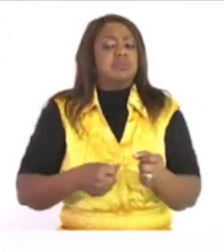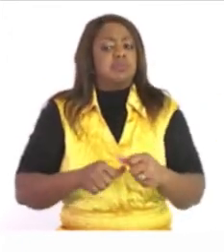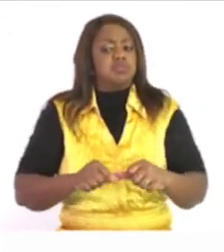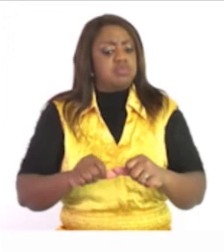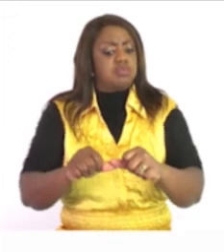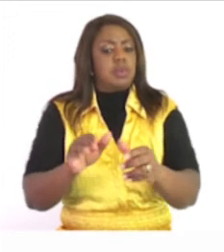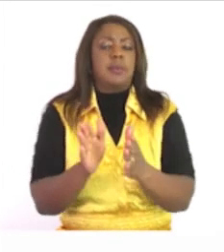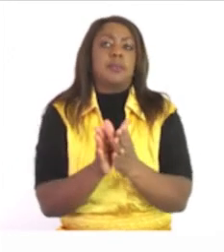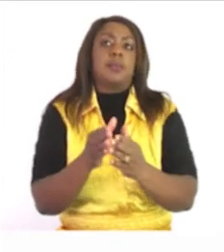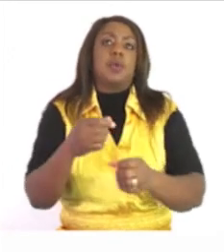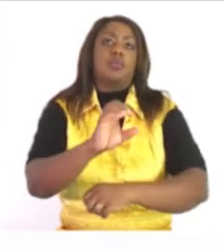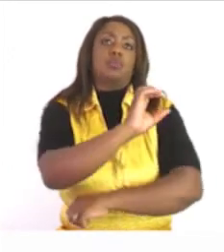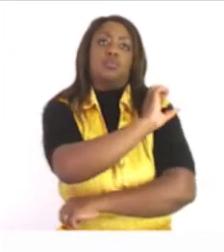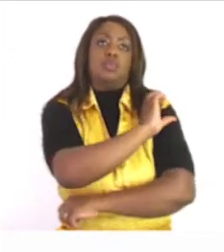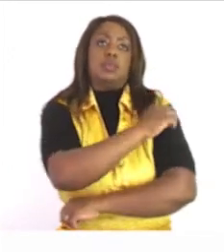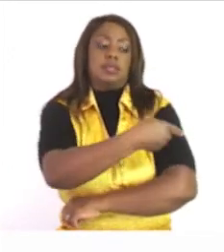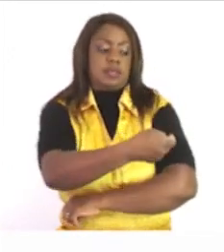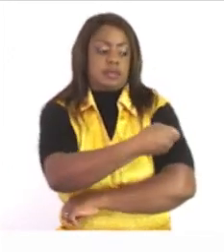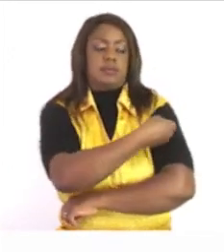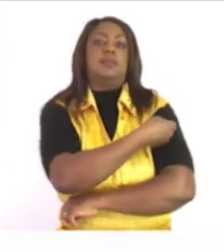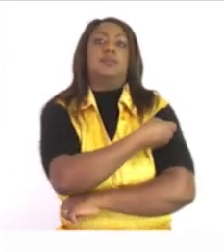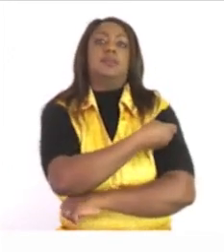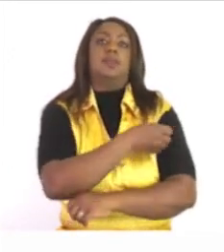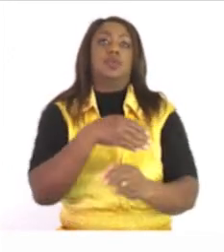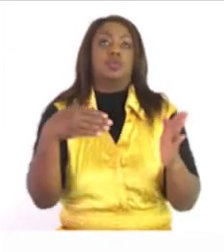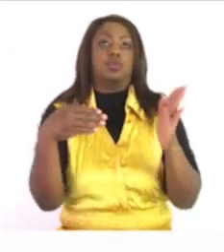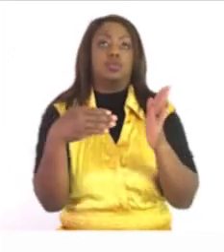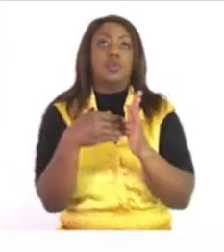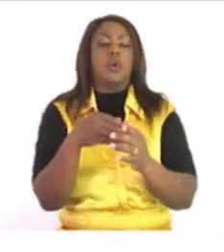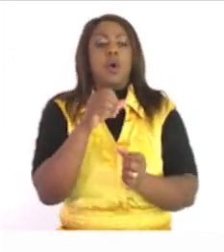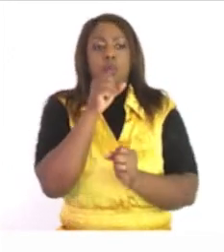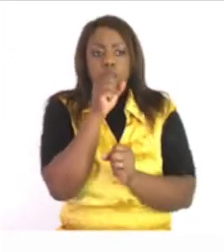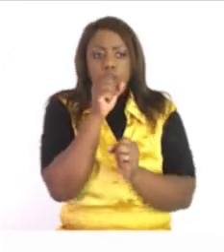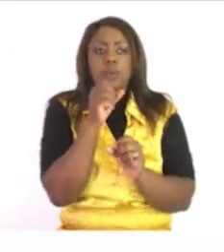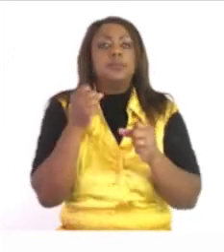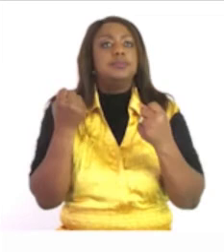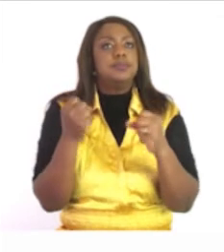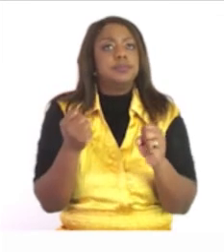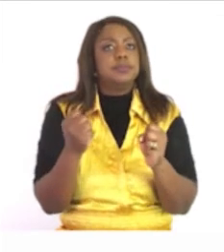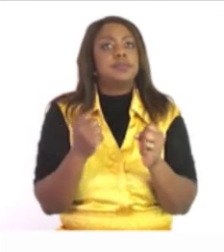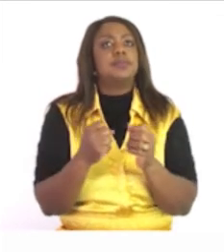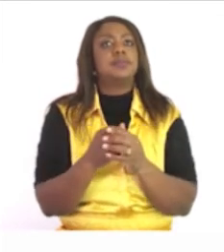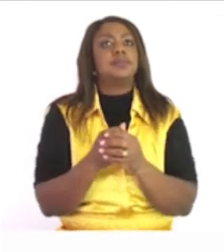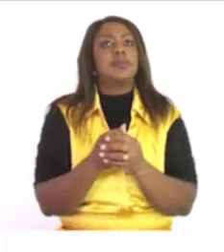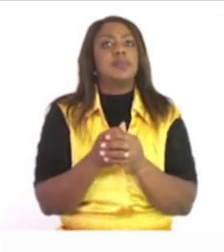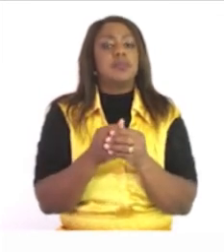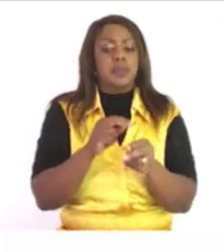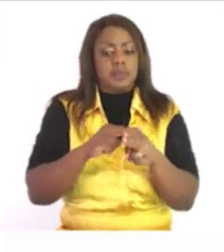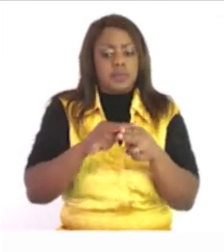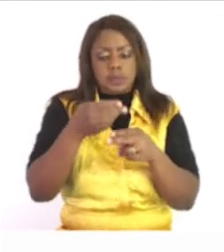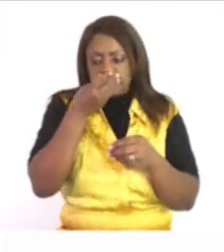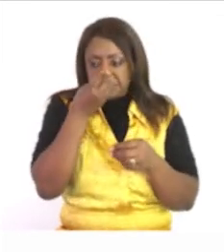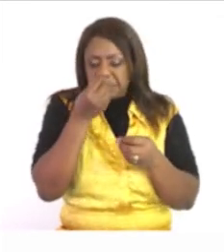mouth with a tissue and dispose of the tissue immediately. Every time you have used a tissue, do not keep it to use it